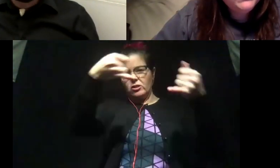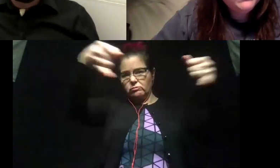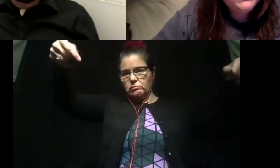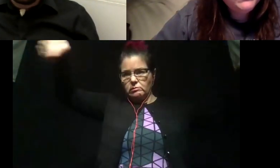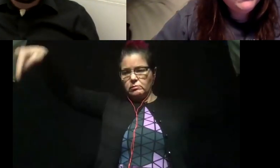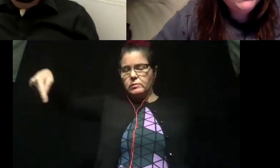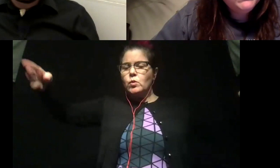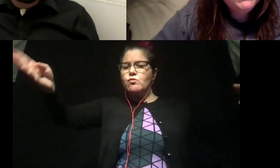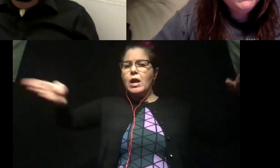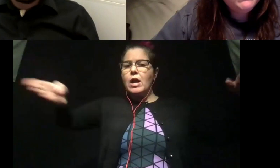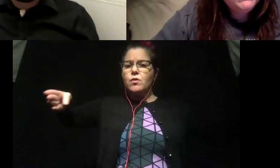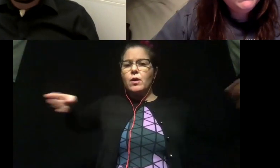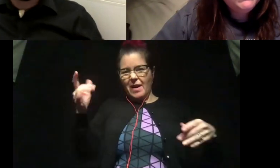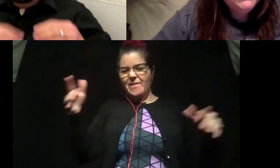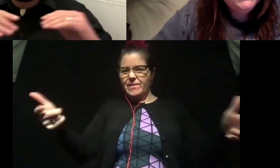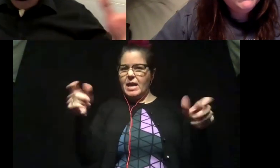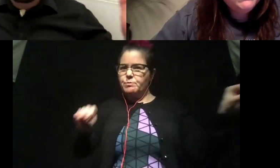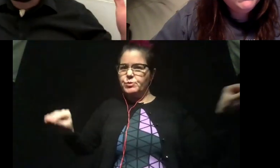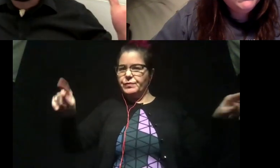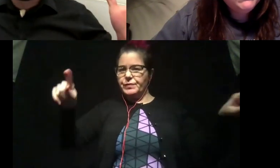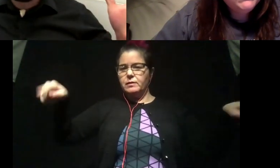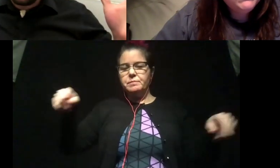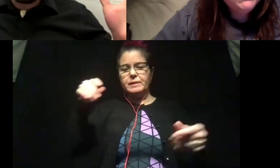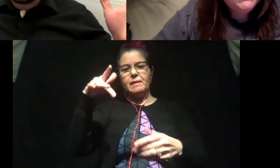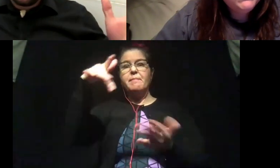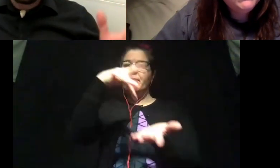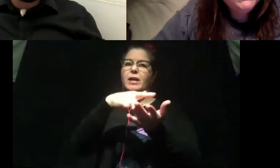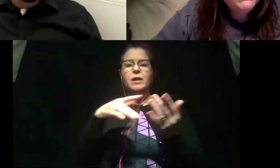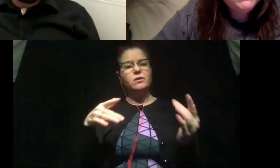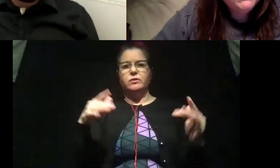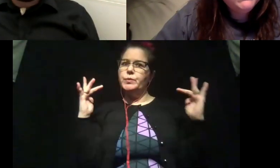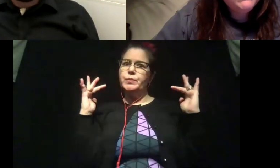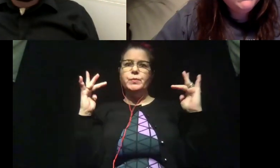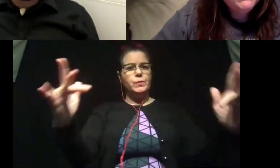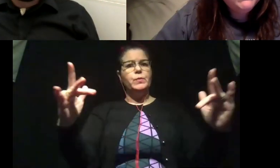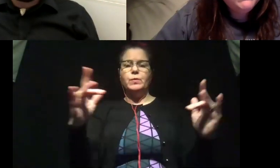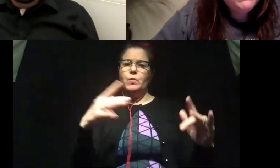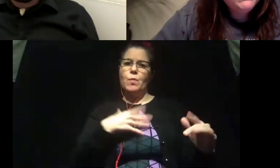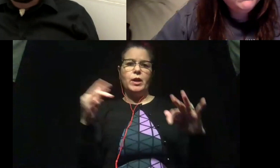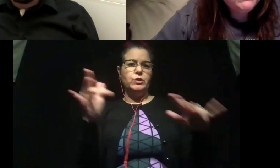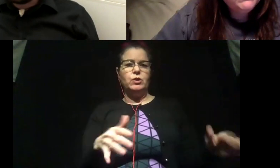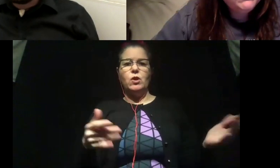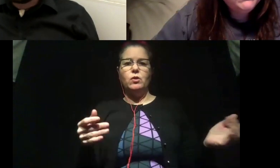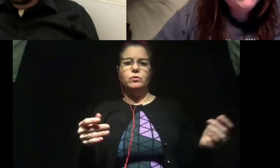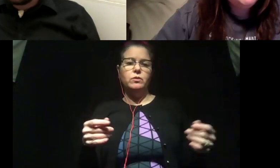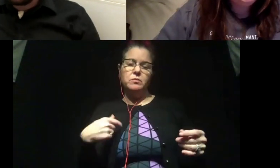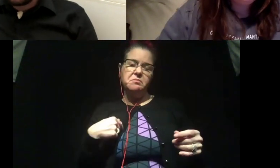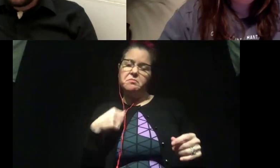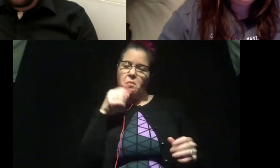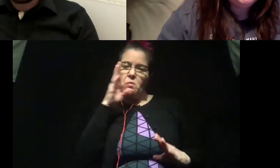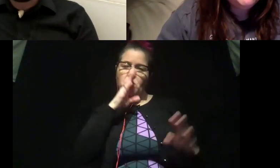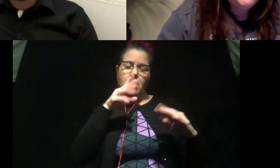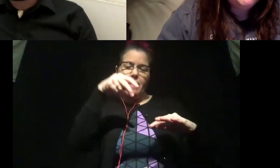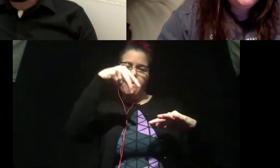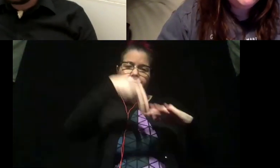in the middle, there really aren't any of these cracks. It's just flat white snow everywhere. And so when we're driving around, we don't worry about falling through the